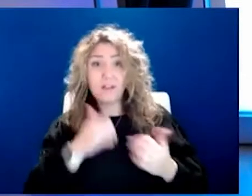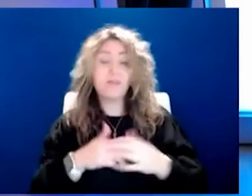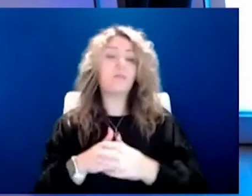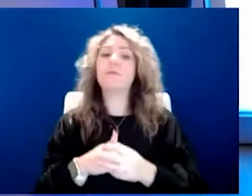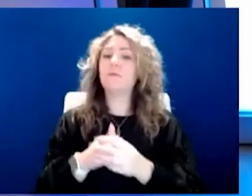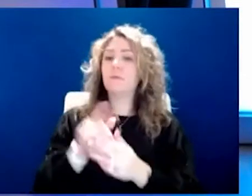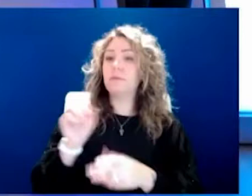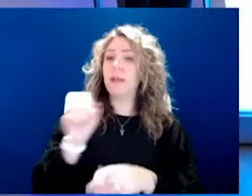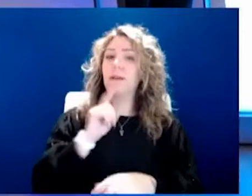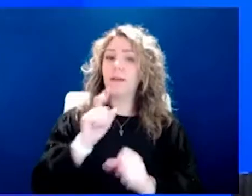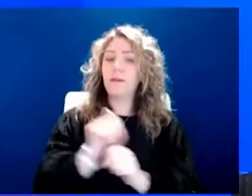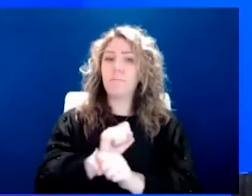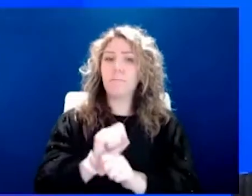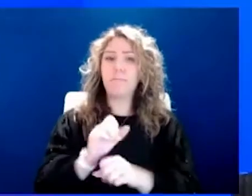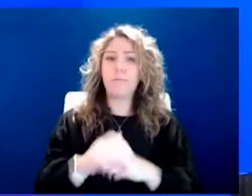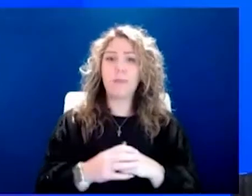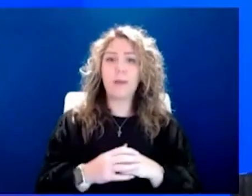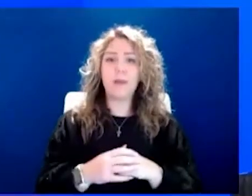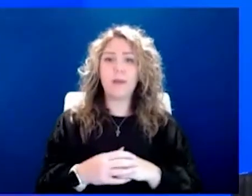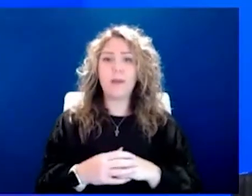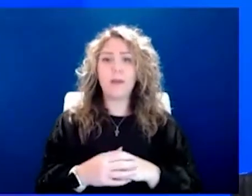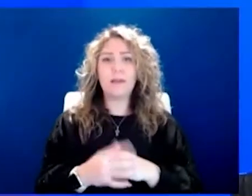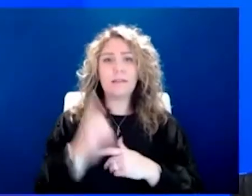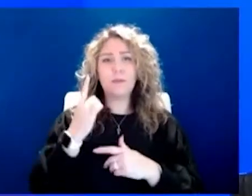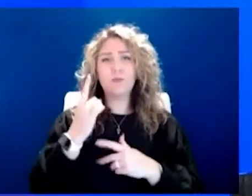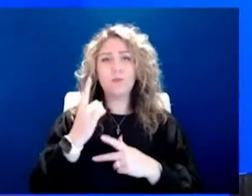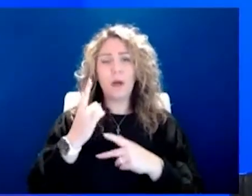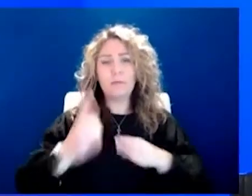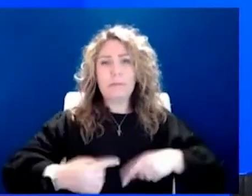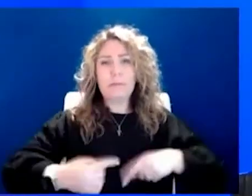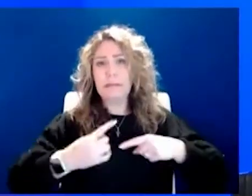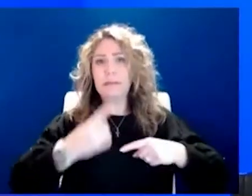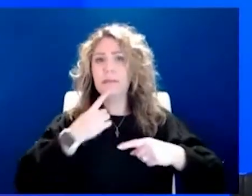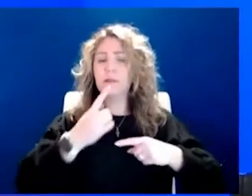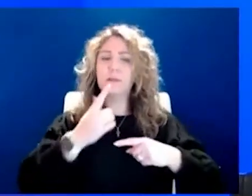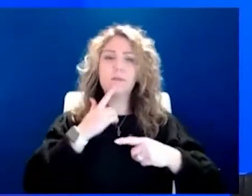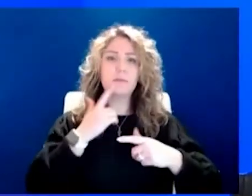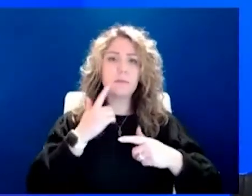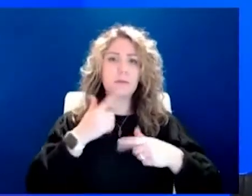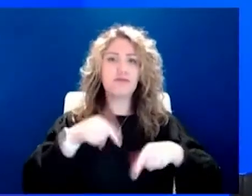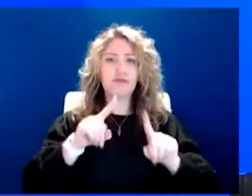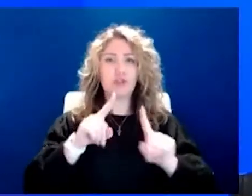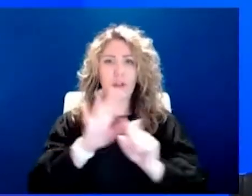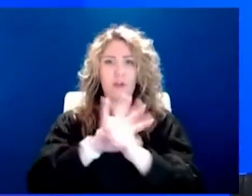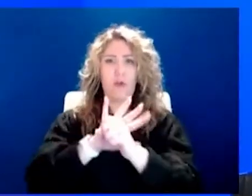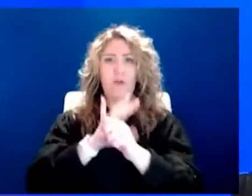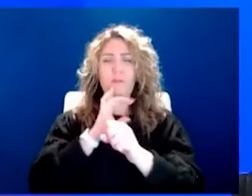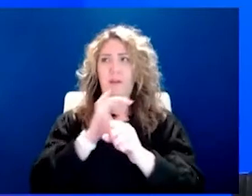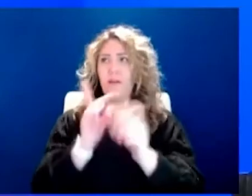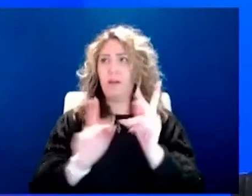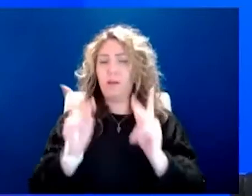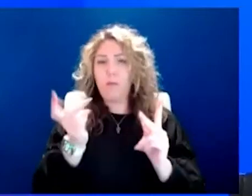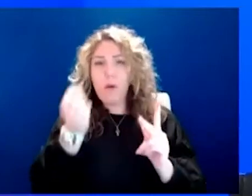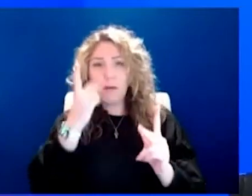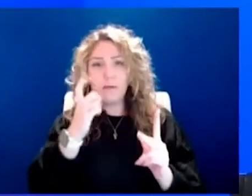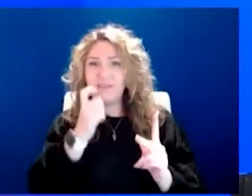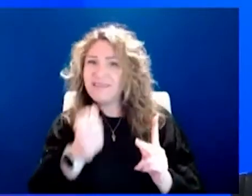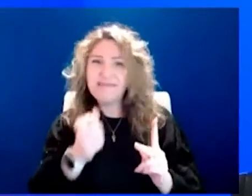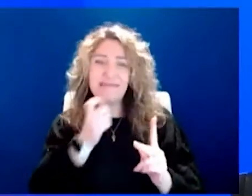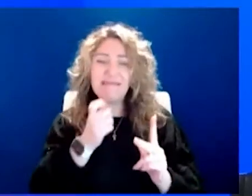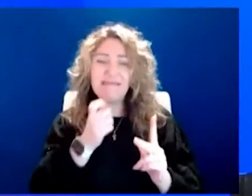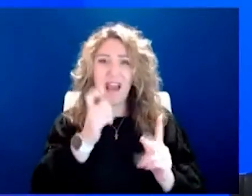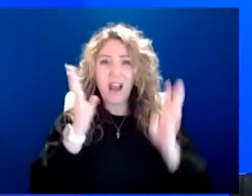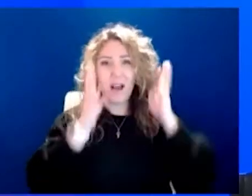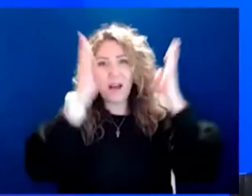It has been one of the difficulties of this pandemic is making sure that people understand that this isn't a hoax and that it is impacting real lives every